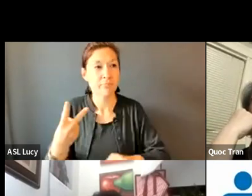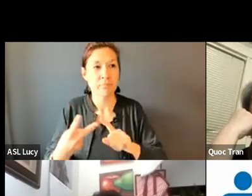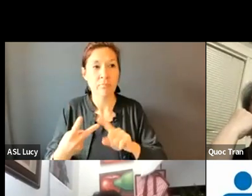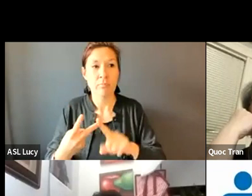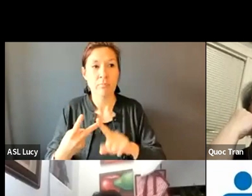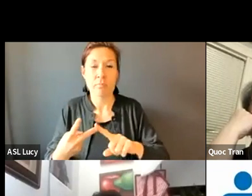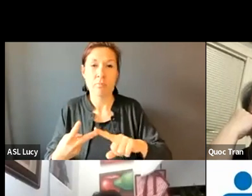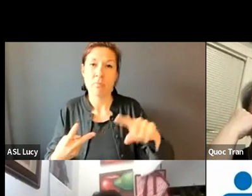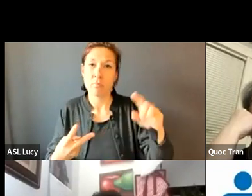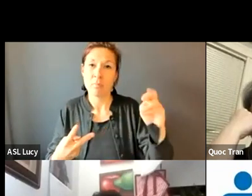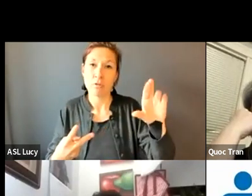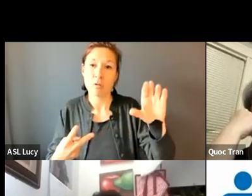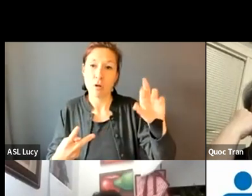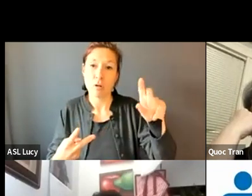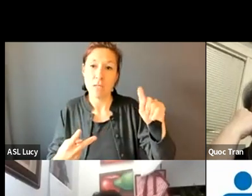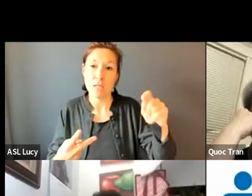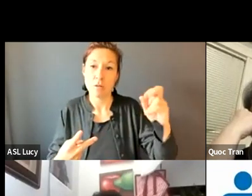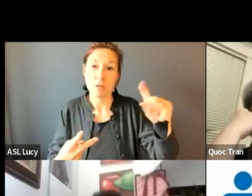Mr credat Hernandez